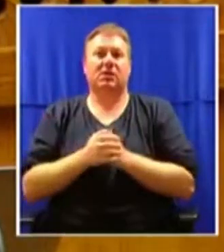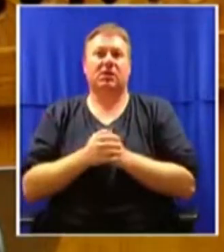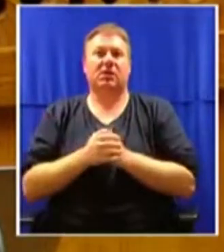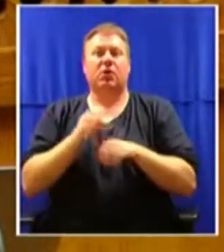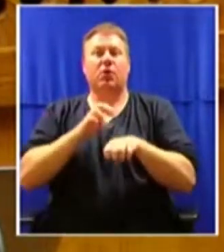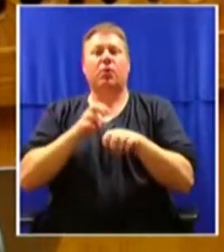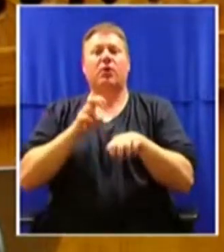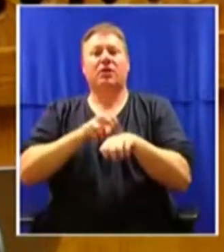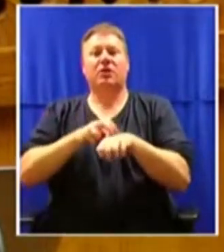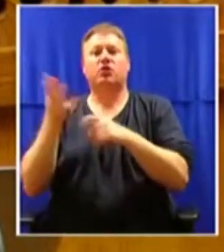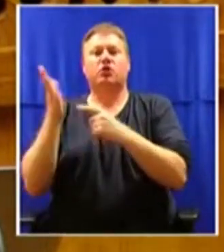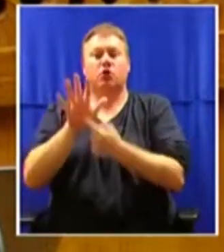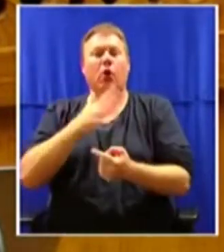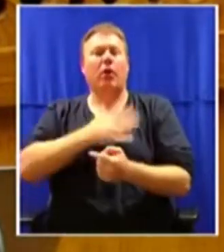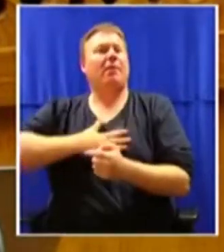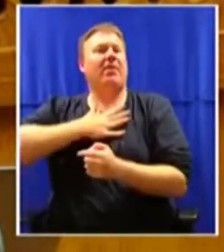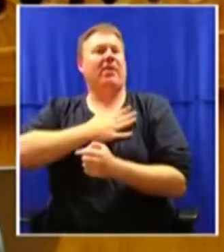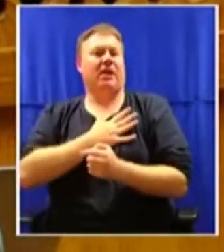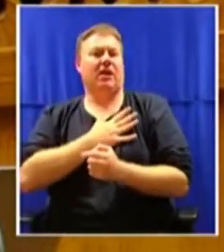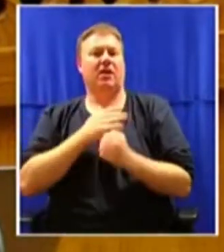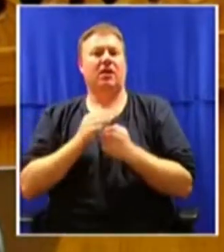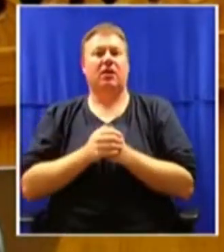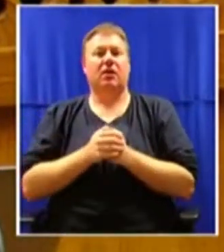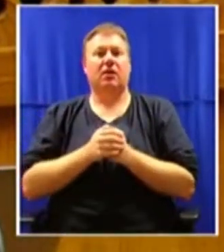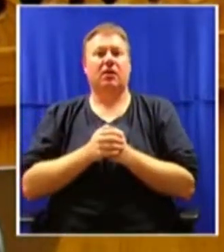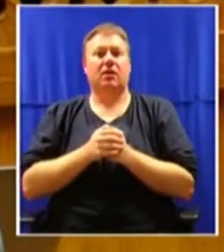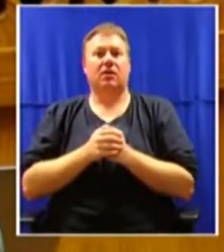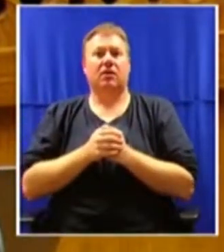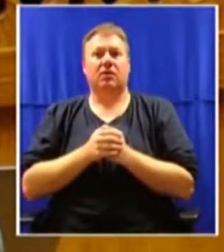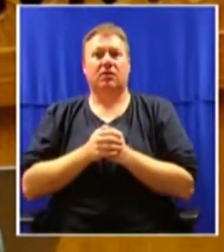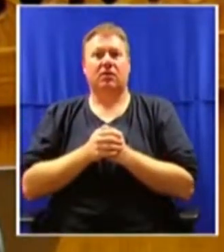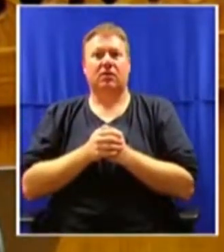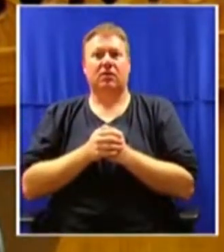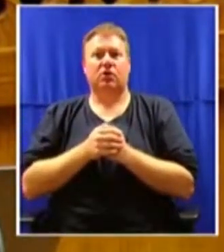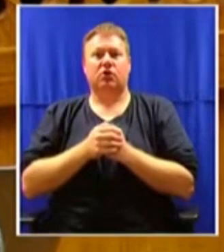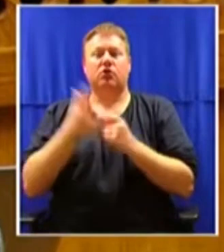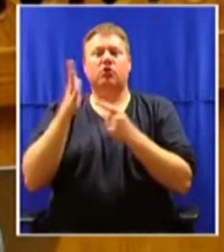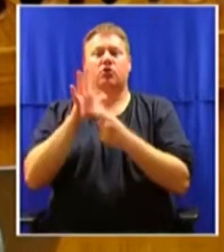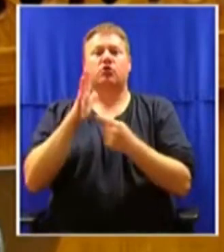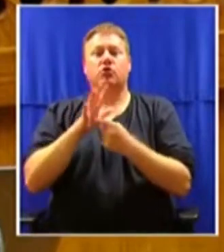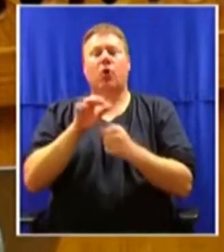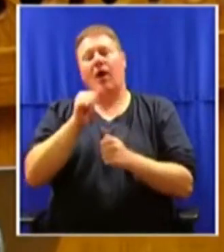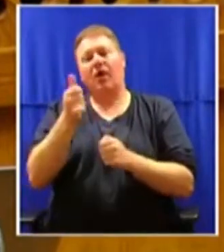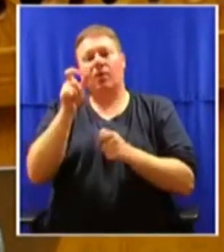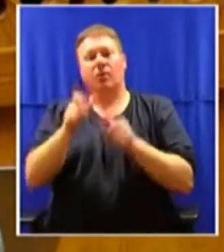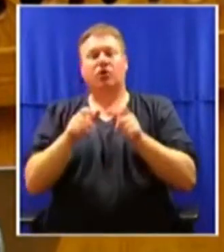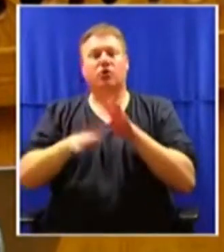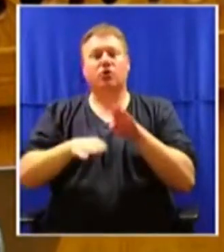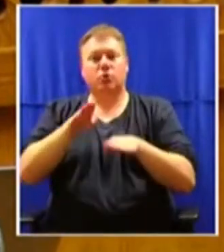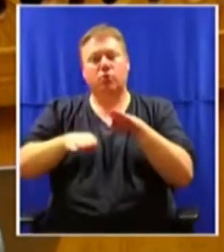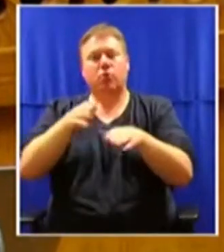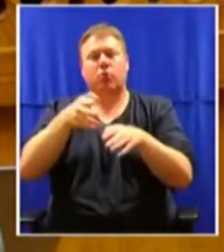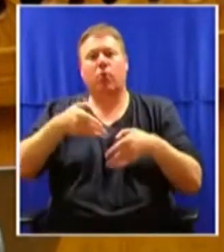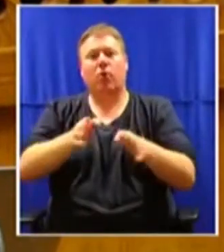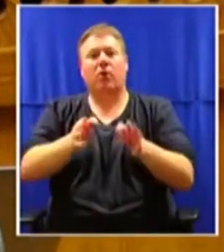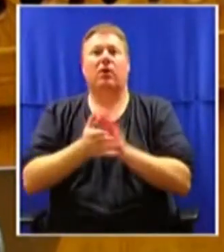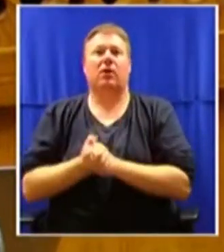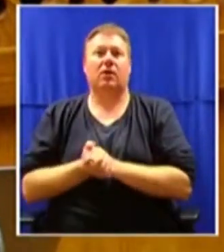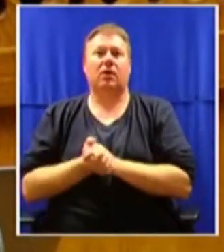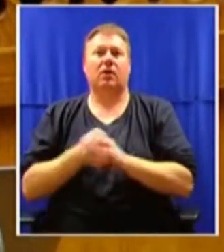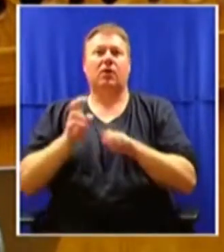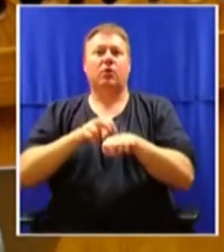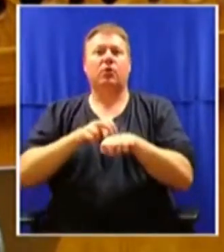ability of walking in someone else's shoes. Our daily actions moving forward must be to challenge the status quo with the vigor